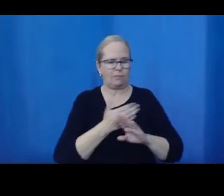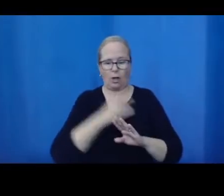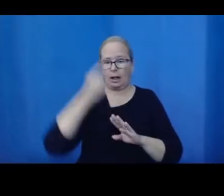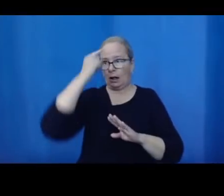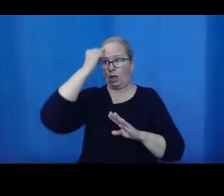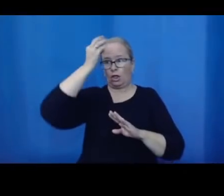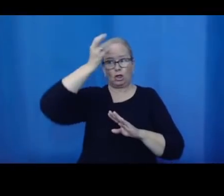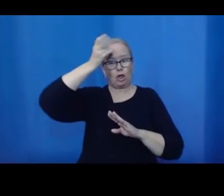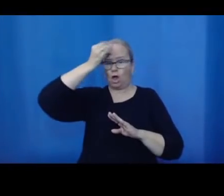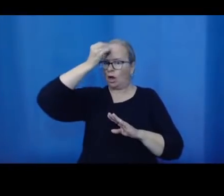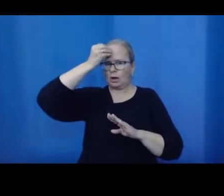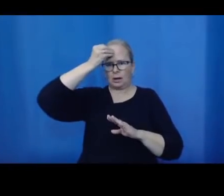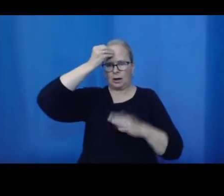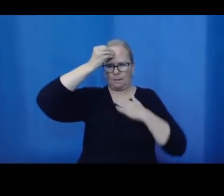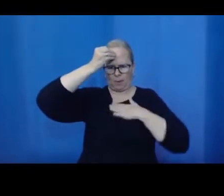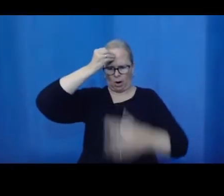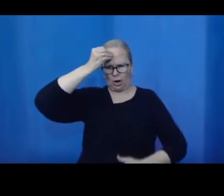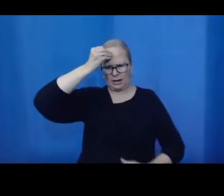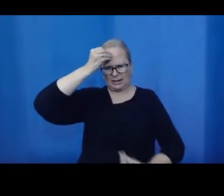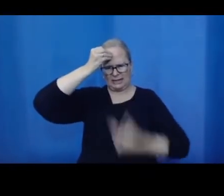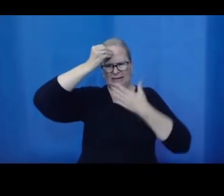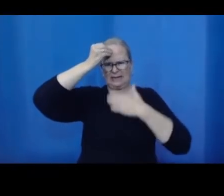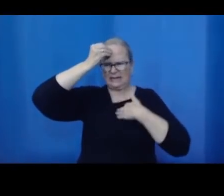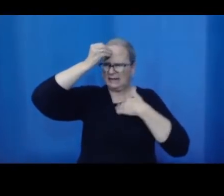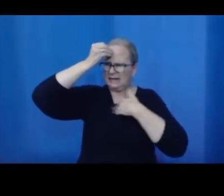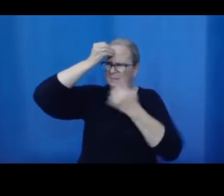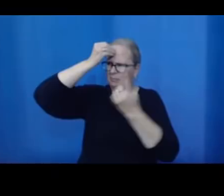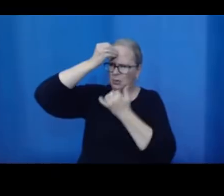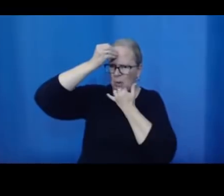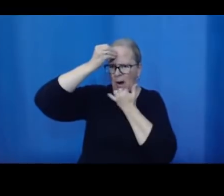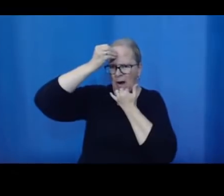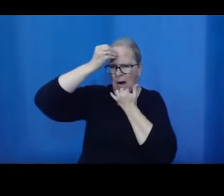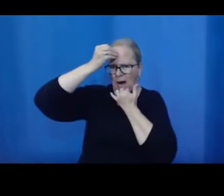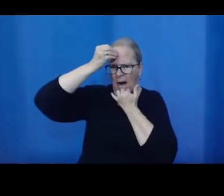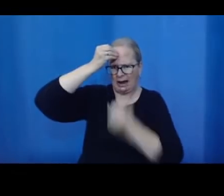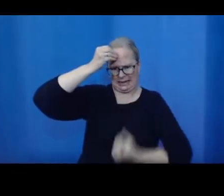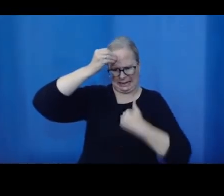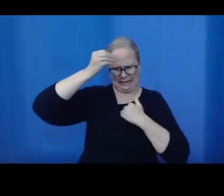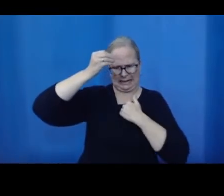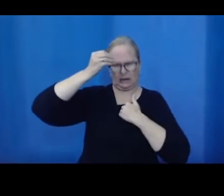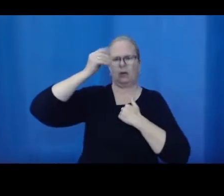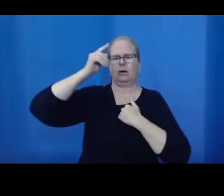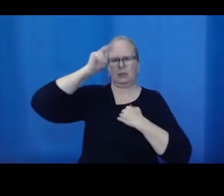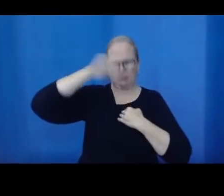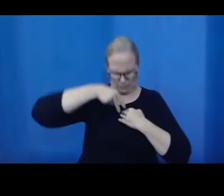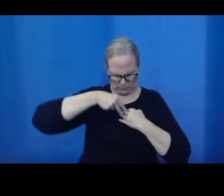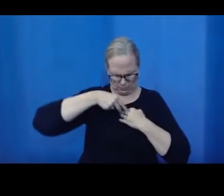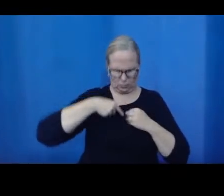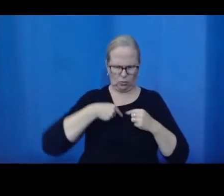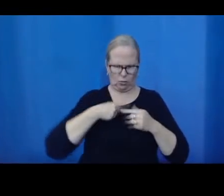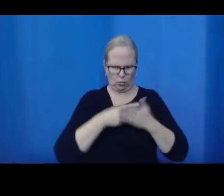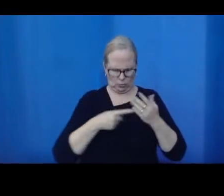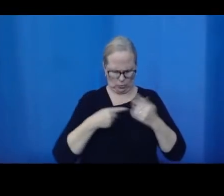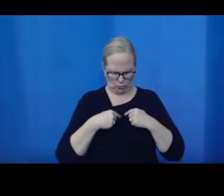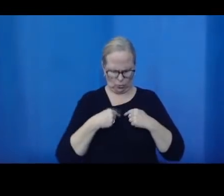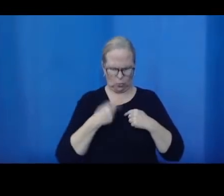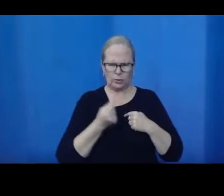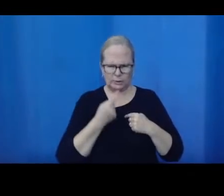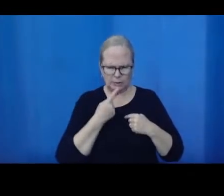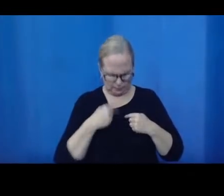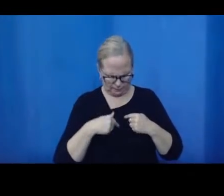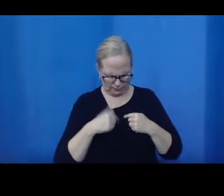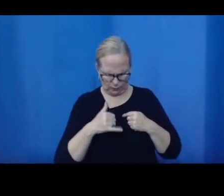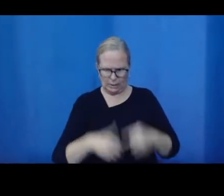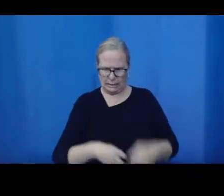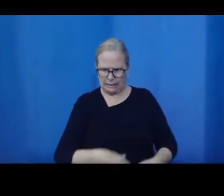tap into, am I getting more headaches? Am I getting more tummy aches? Am I getting more whatever it is? And for adults too, but also looking